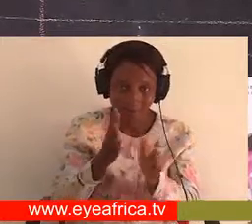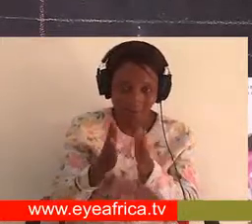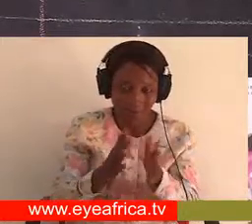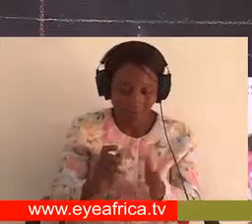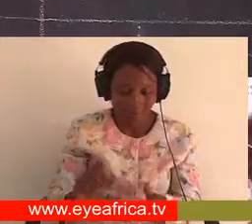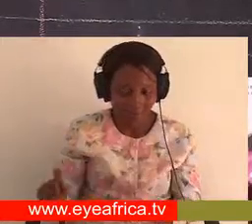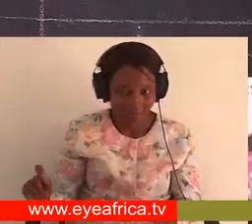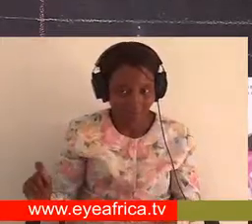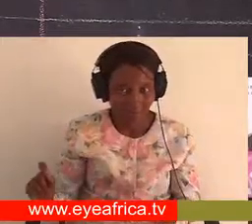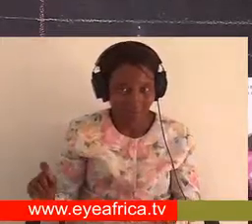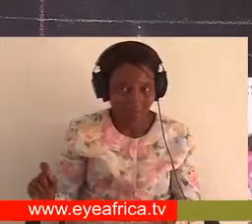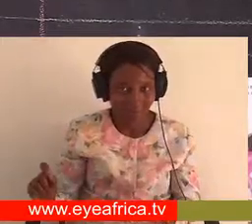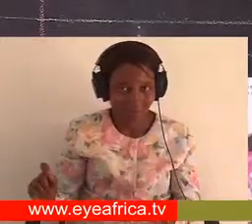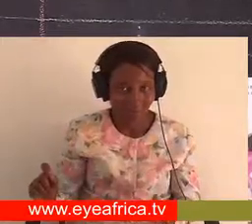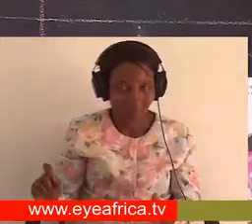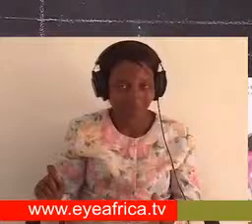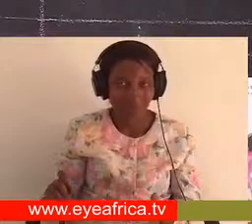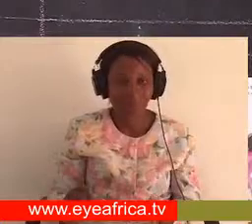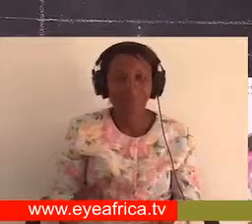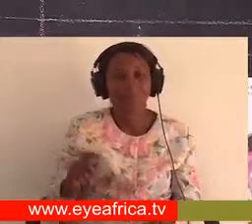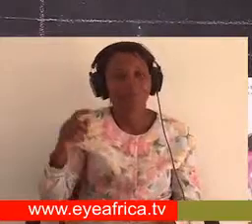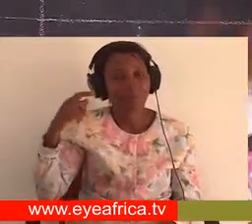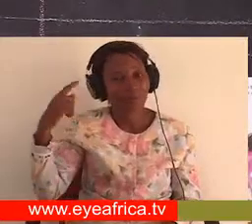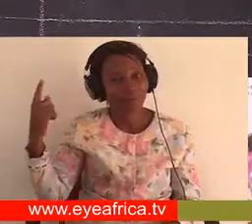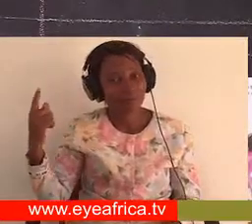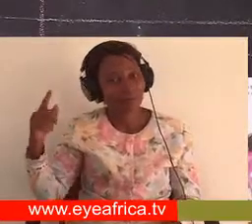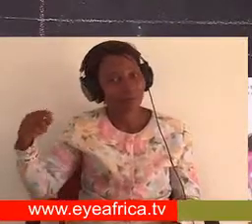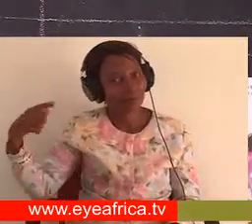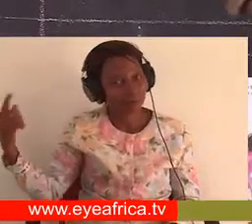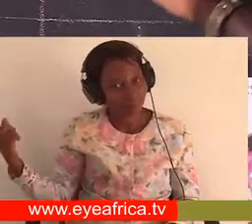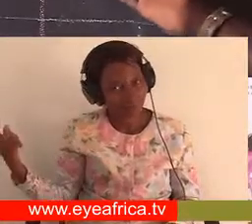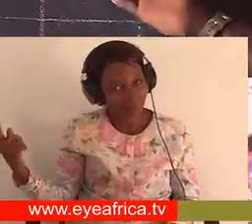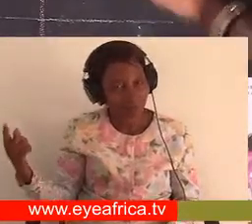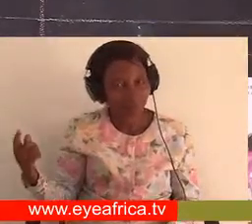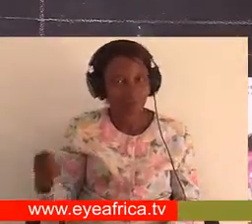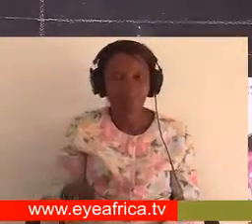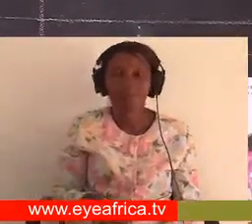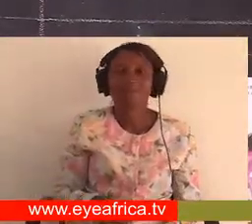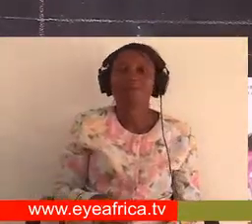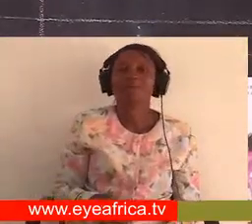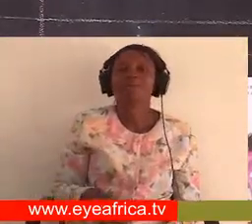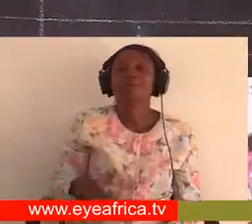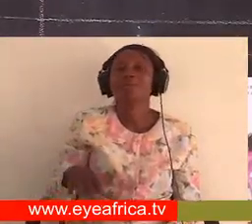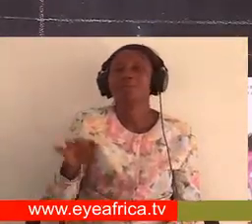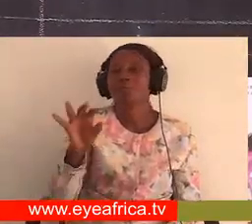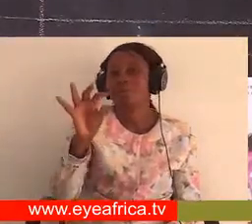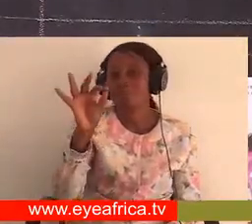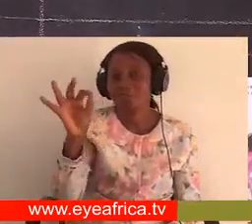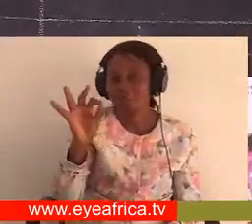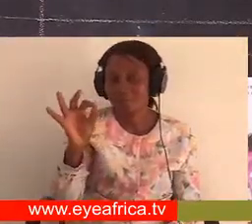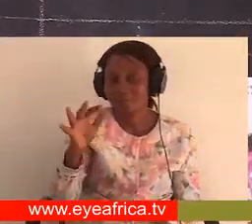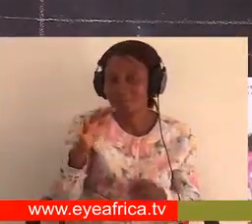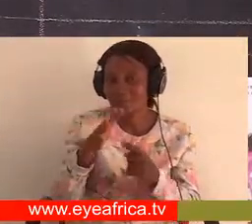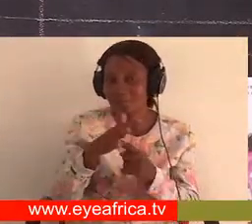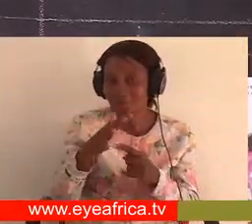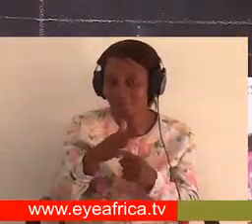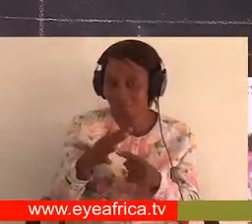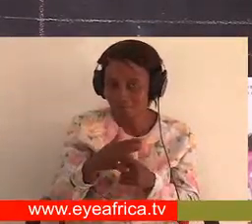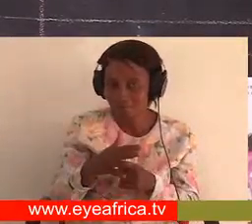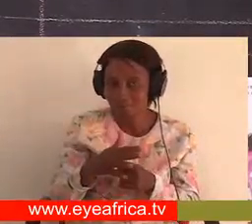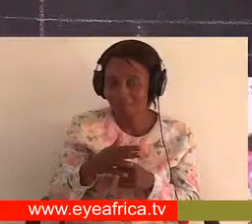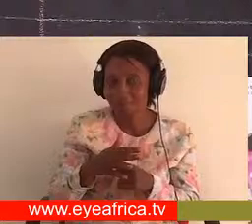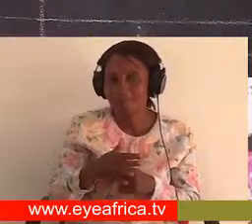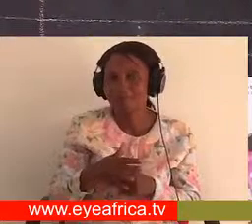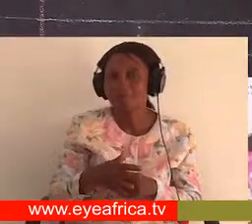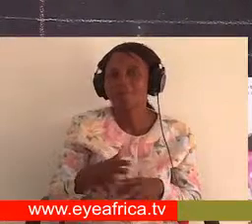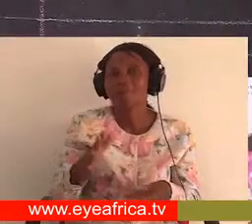and then you think of the sounds and then start writing. So remembering this formation is going to help you a lot when